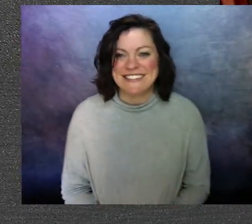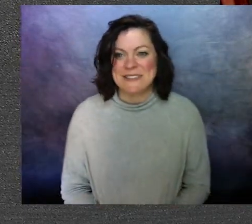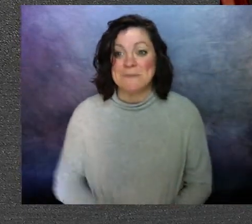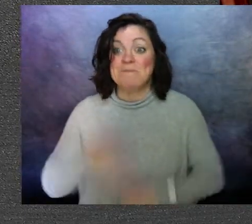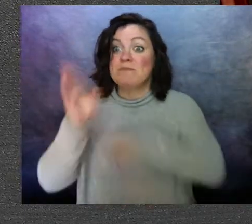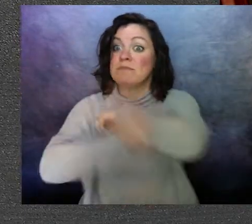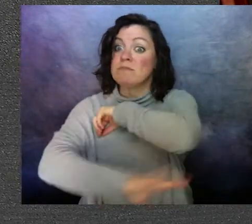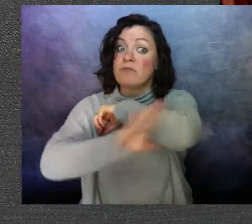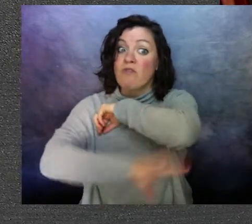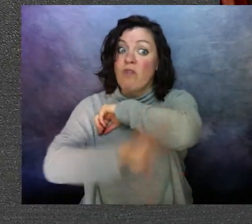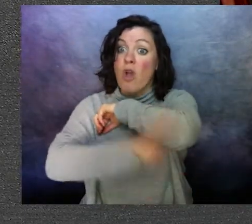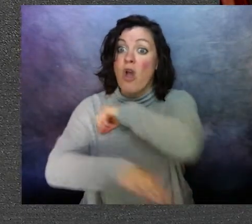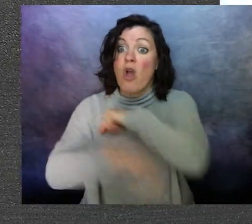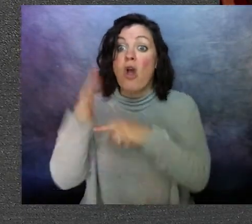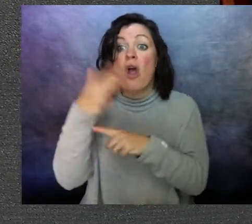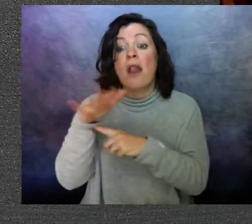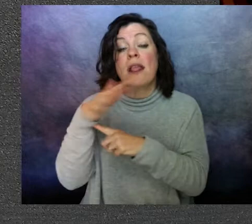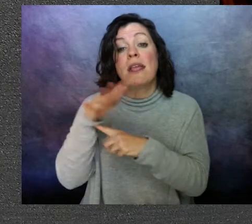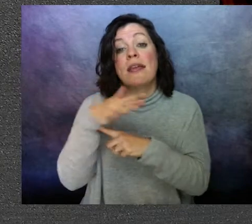Autumn leaves have gone away.